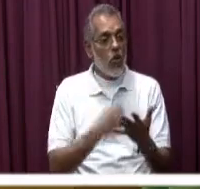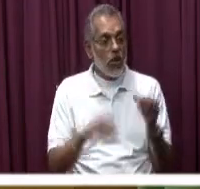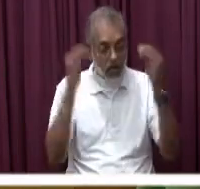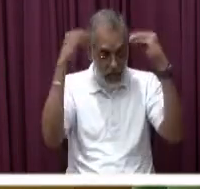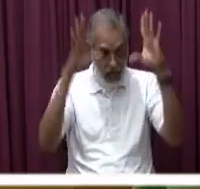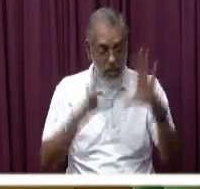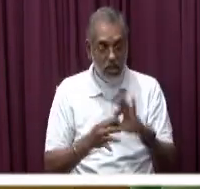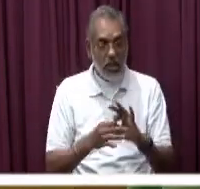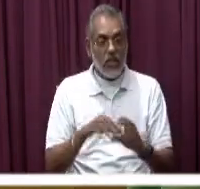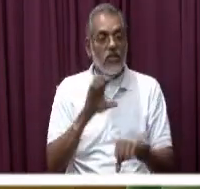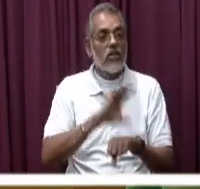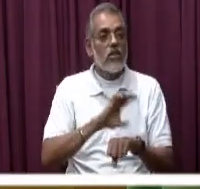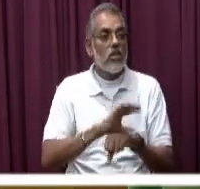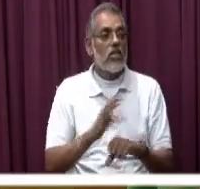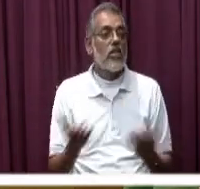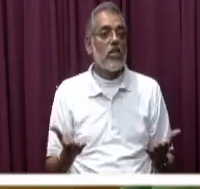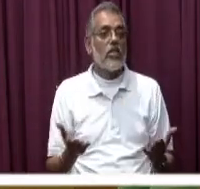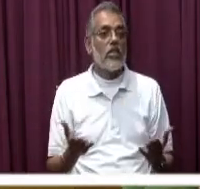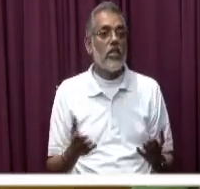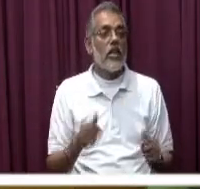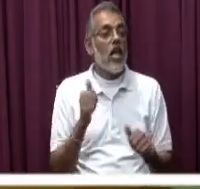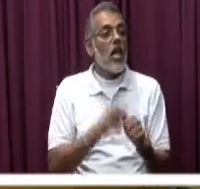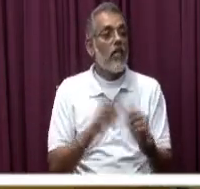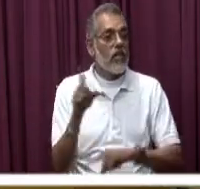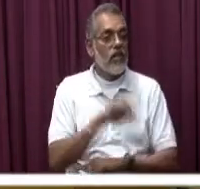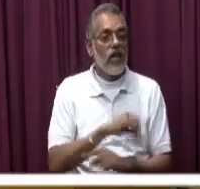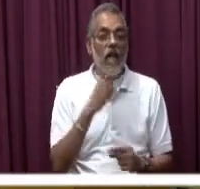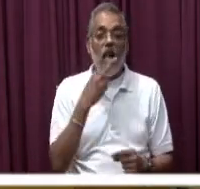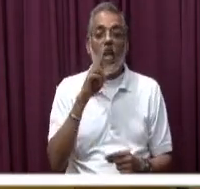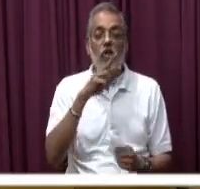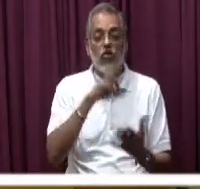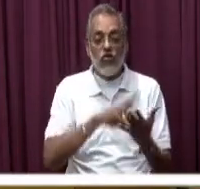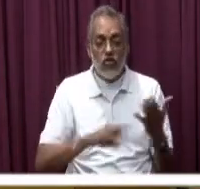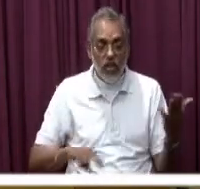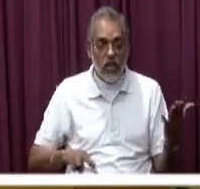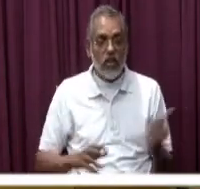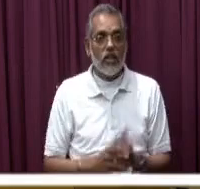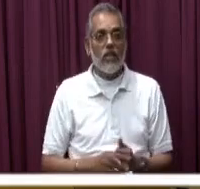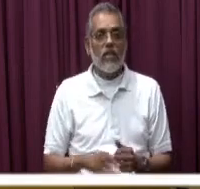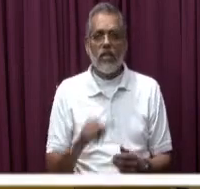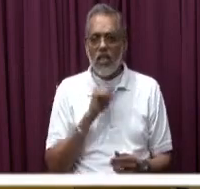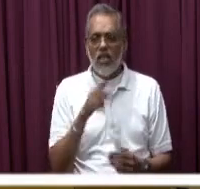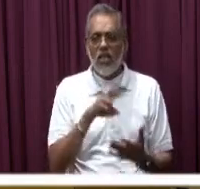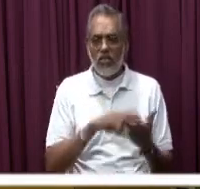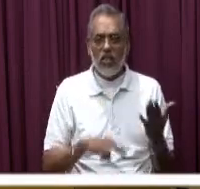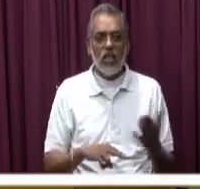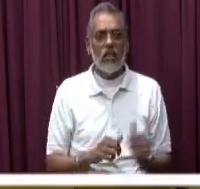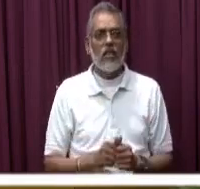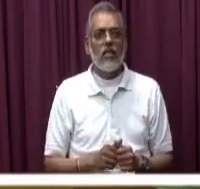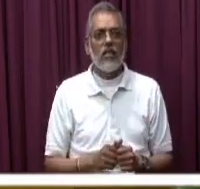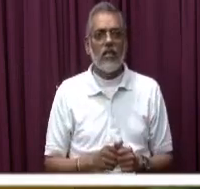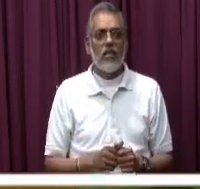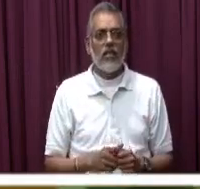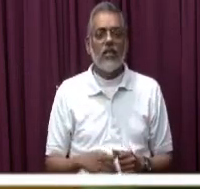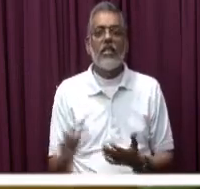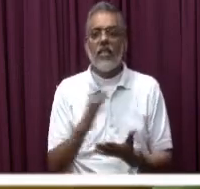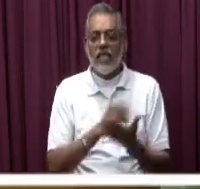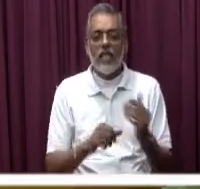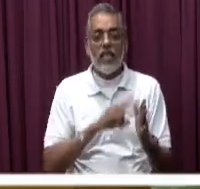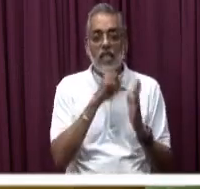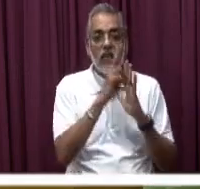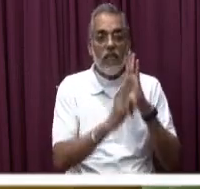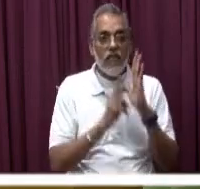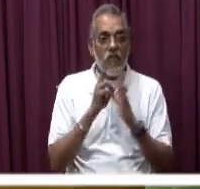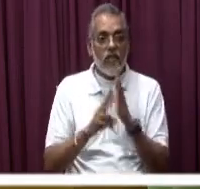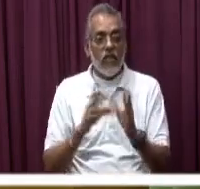on the issues of the day. Are you reading? Are you keeping up? And you don't have to read. You could look at Shepherd Cohen and take it in video if you don't